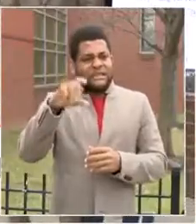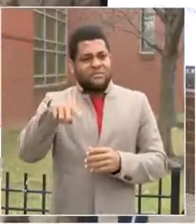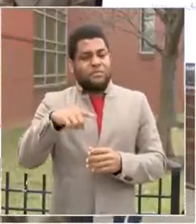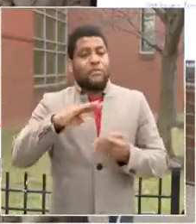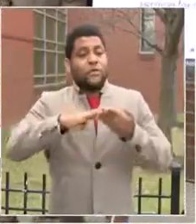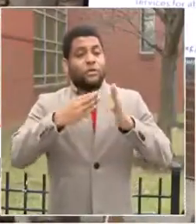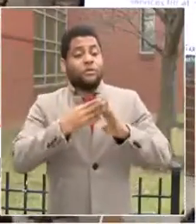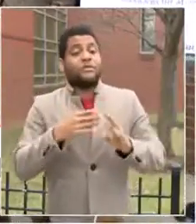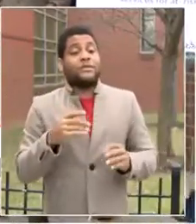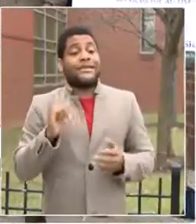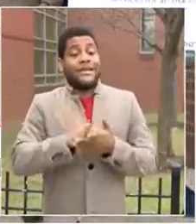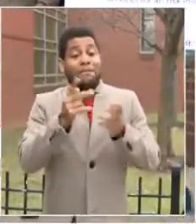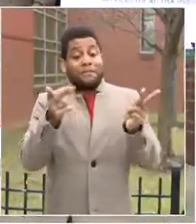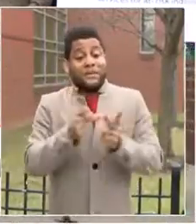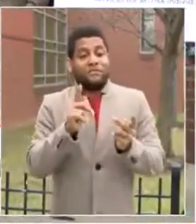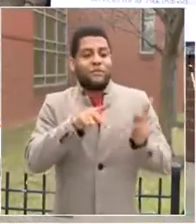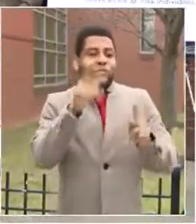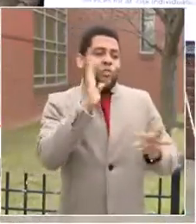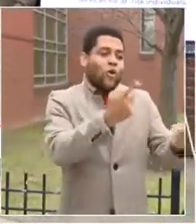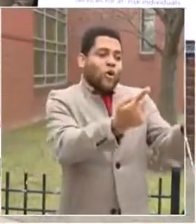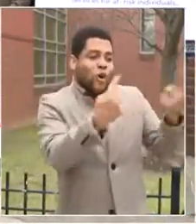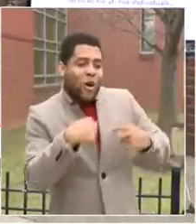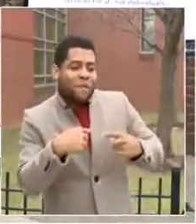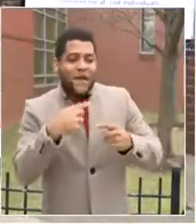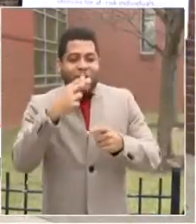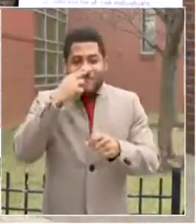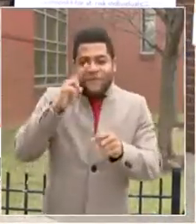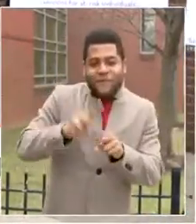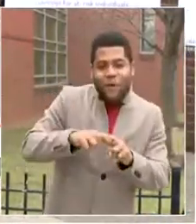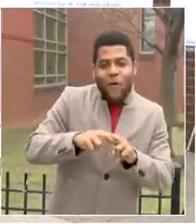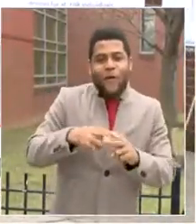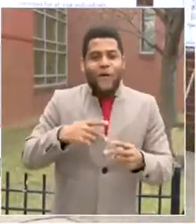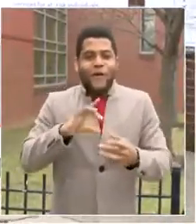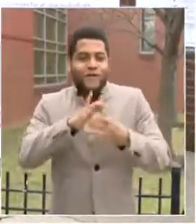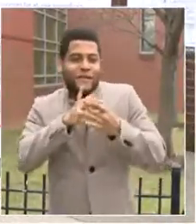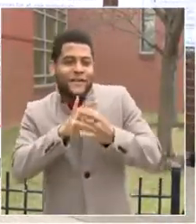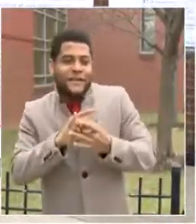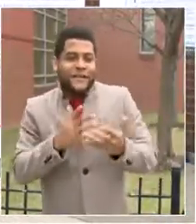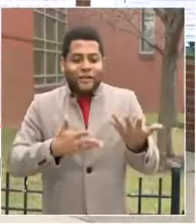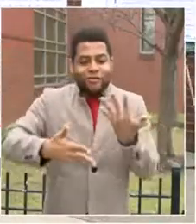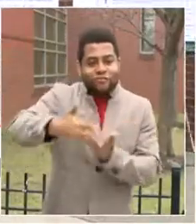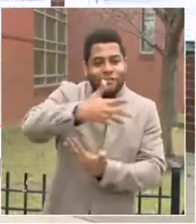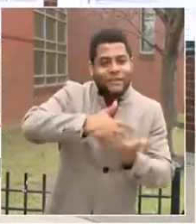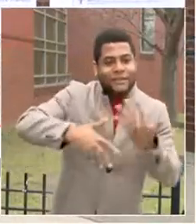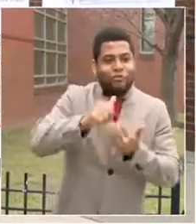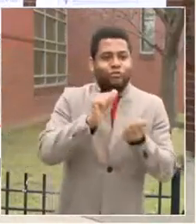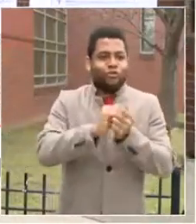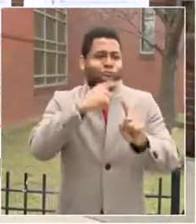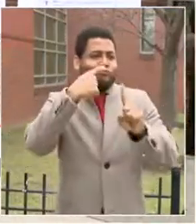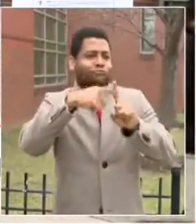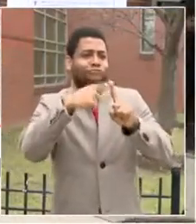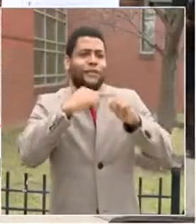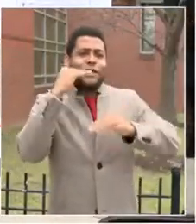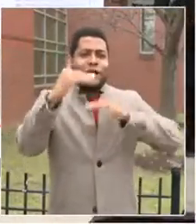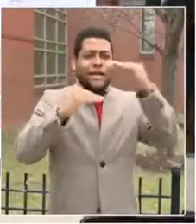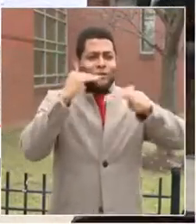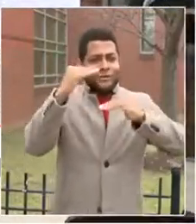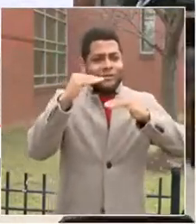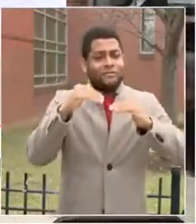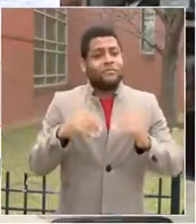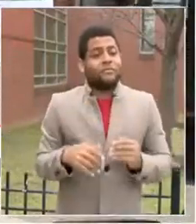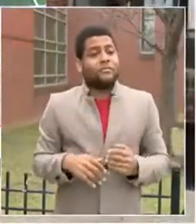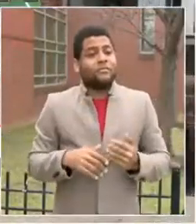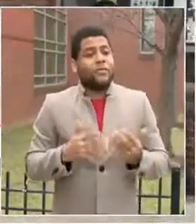for fun, relationships, but also interactions with positive adults. And that is our parks and